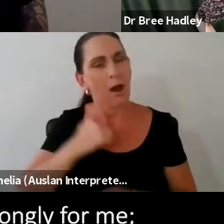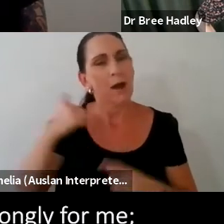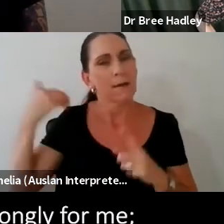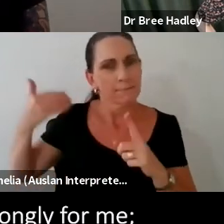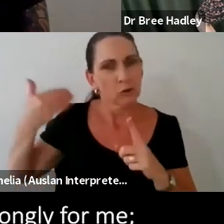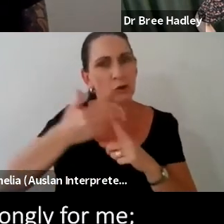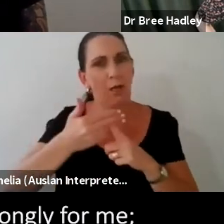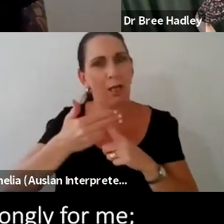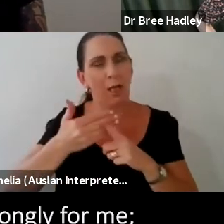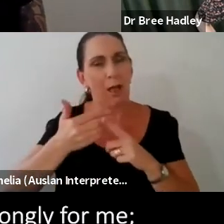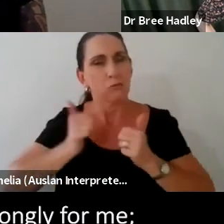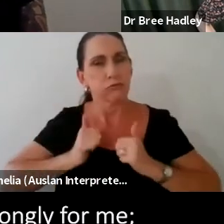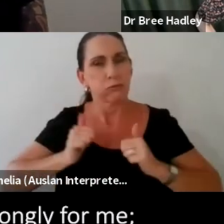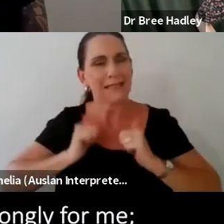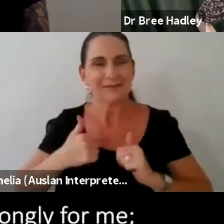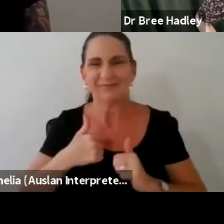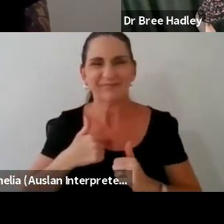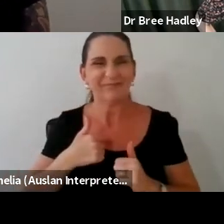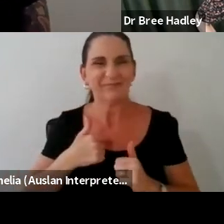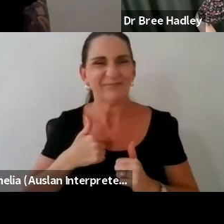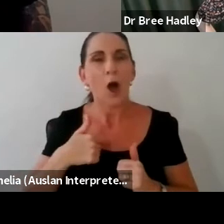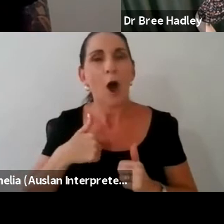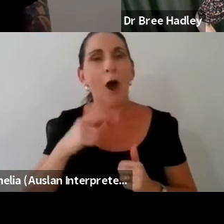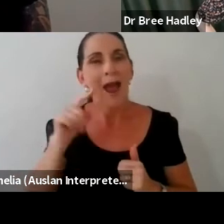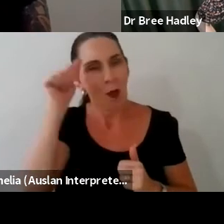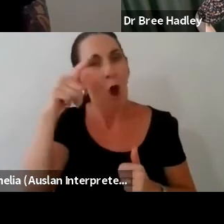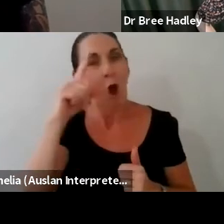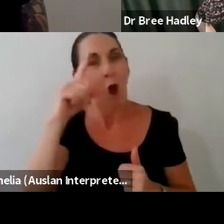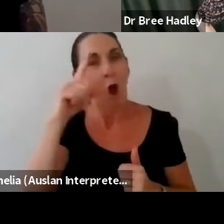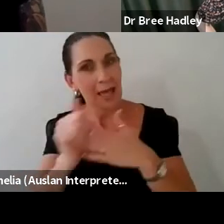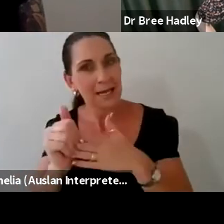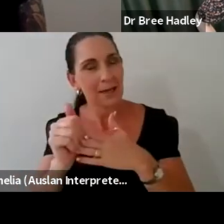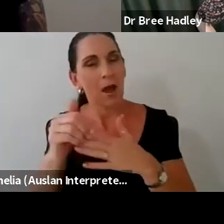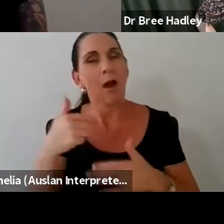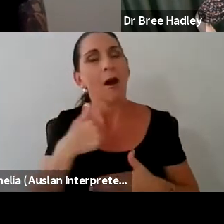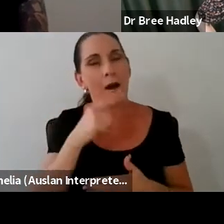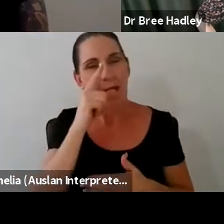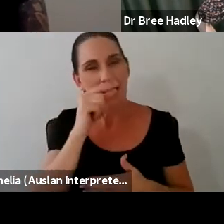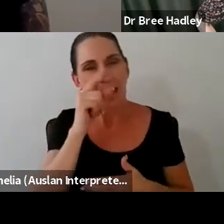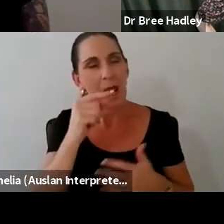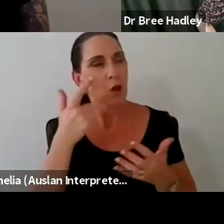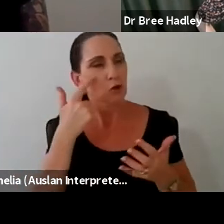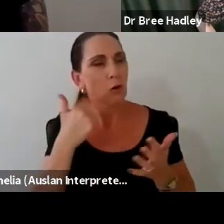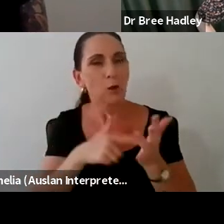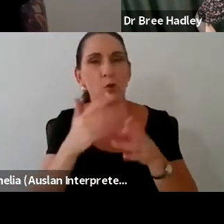strongly for me, because I can lead and hold people in a way